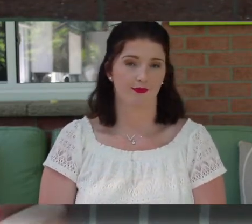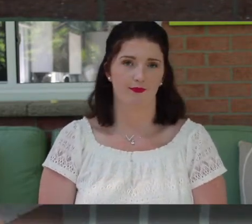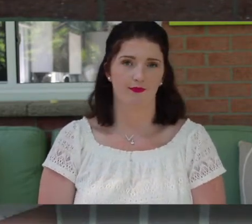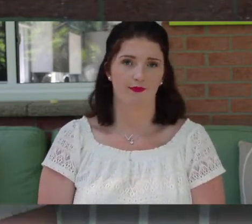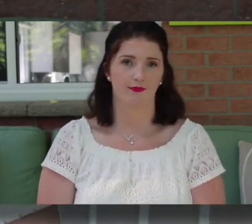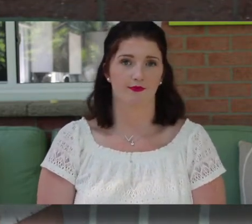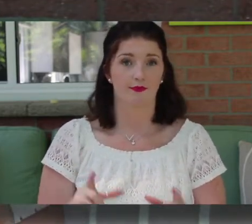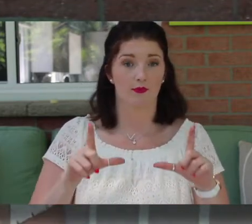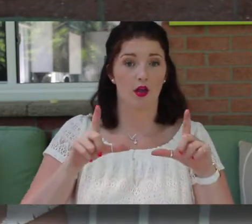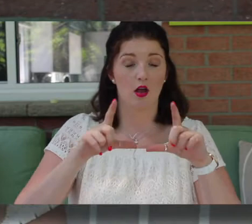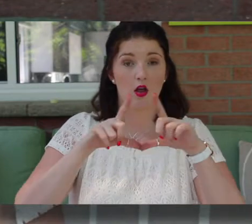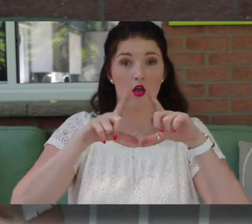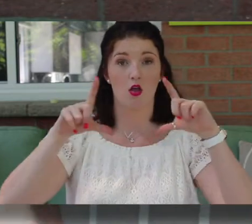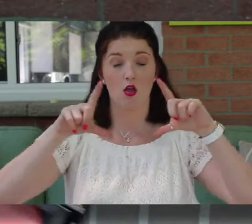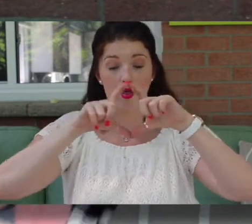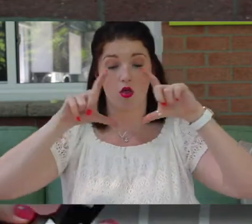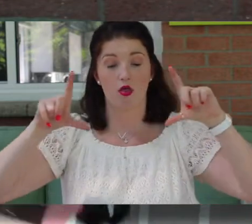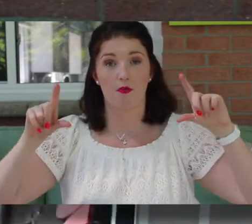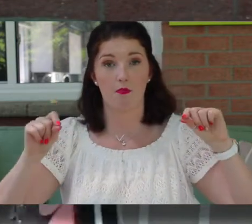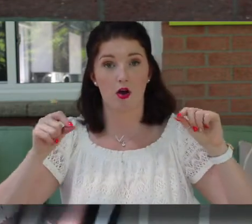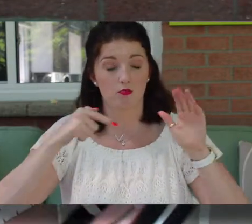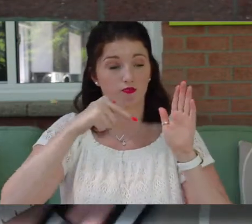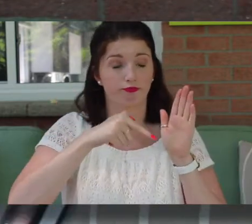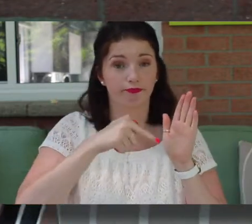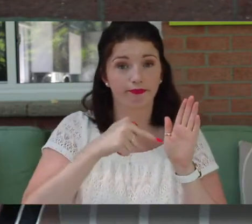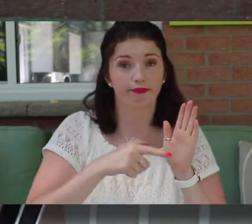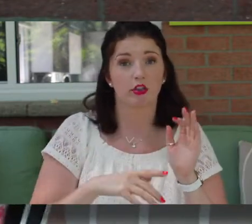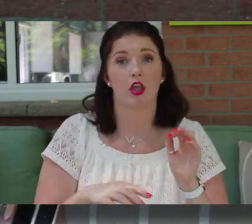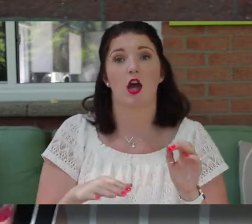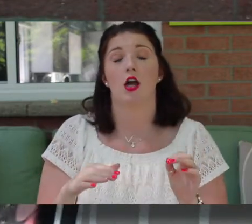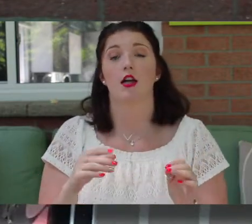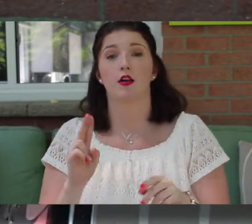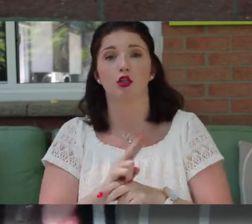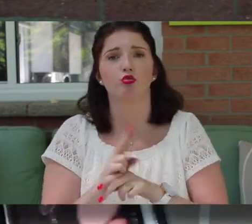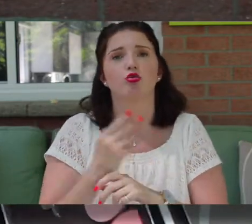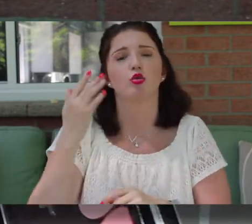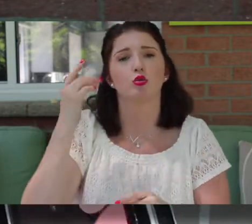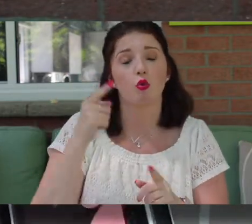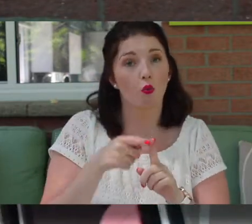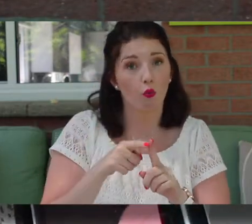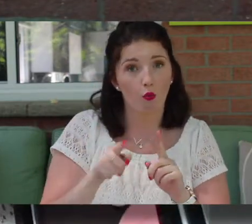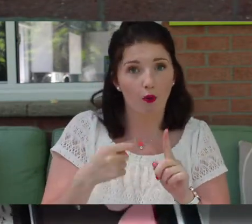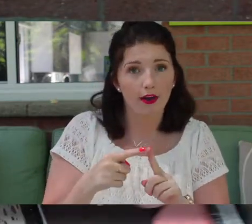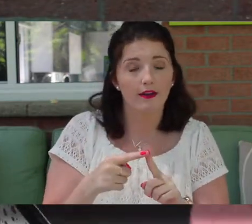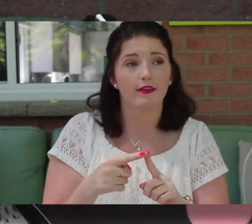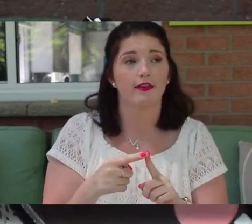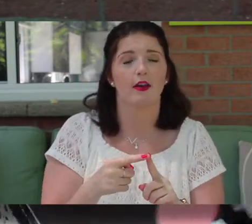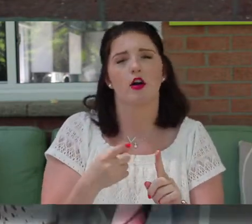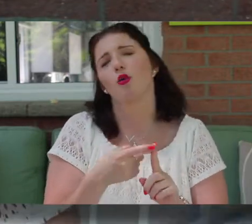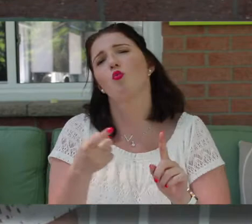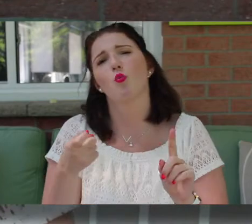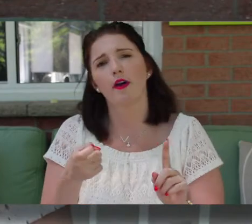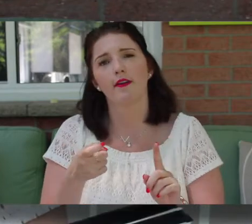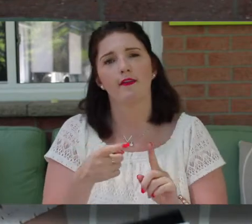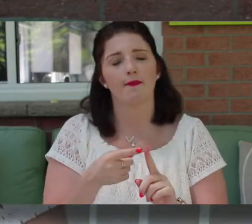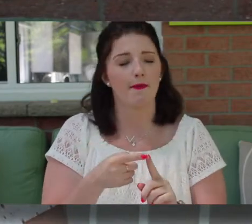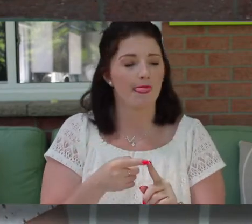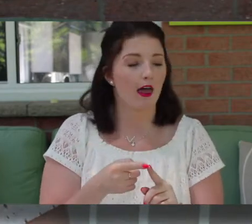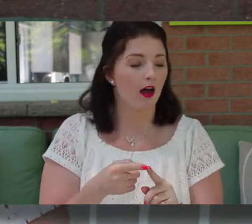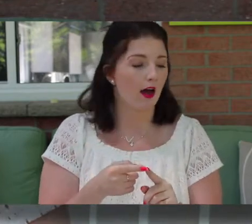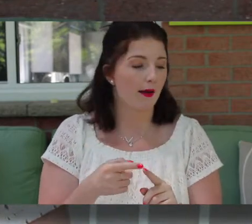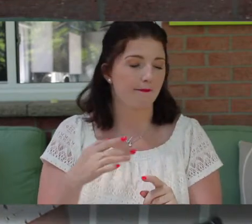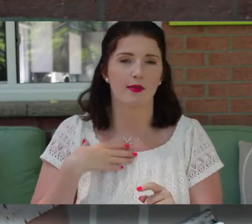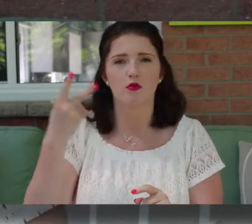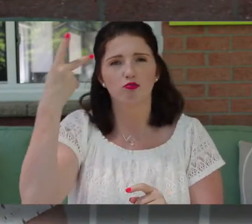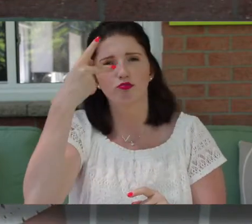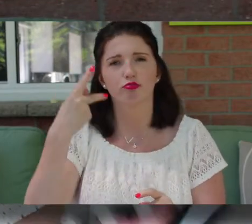definitely strongly recommend a light hand on this one. Just, yeah, definitely matches my nail color, like super, super,